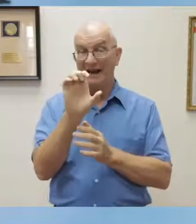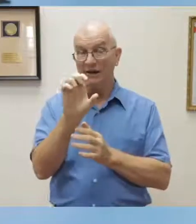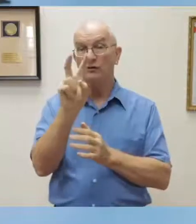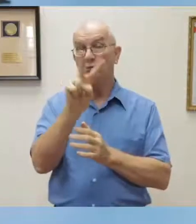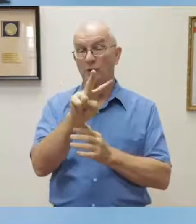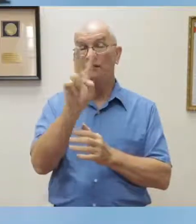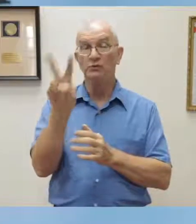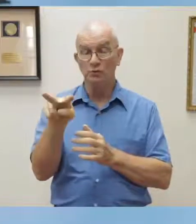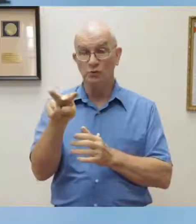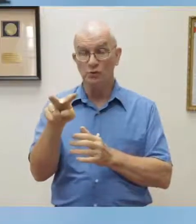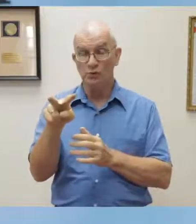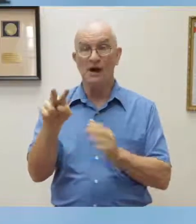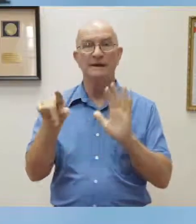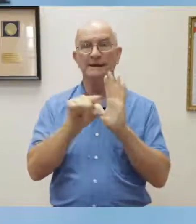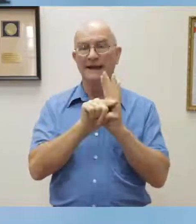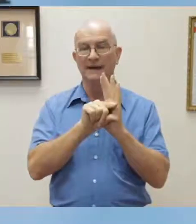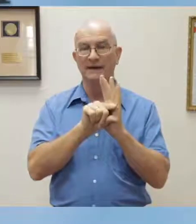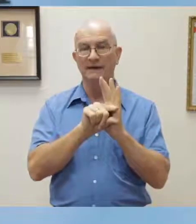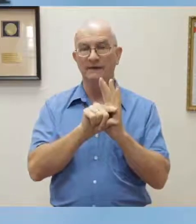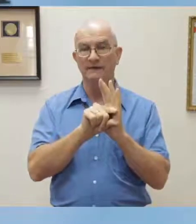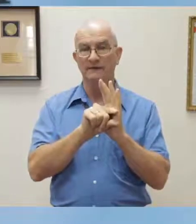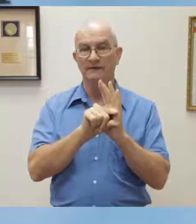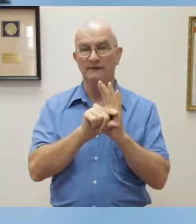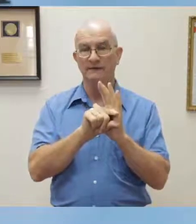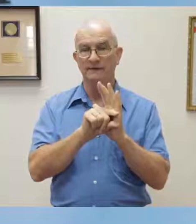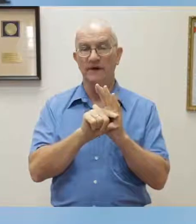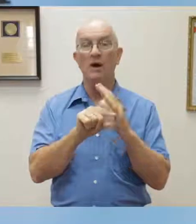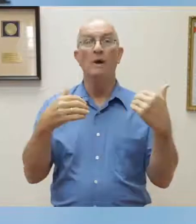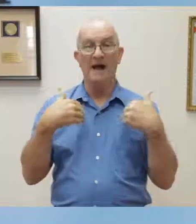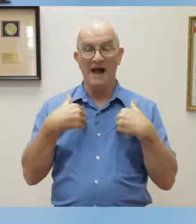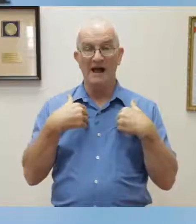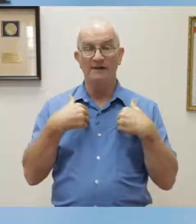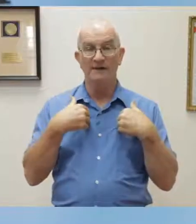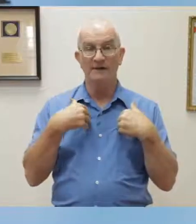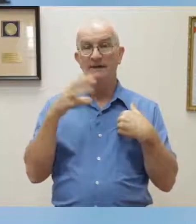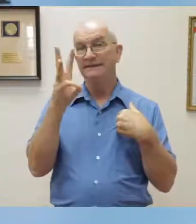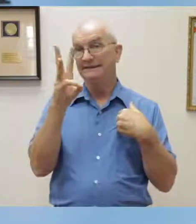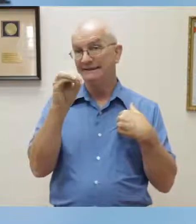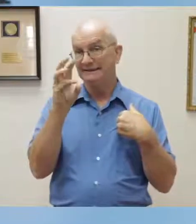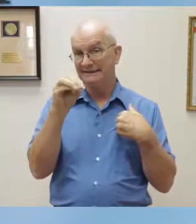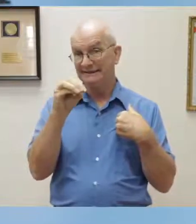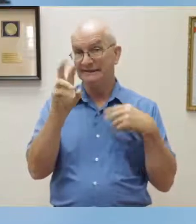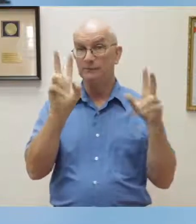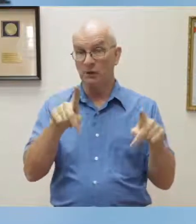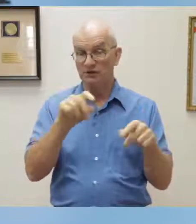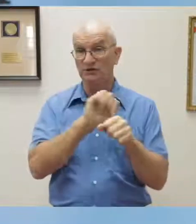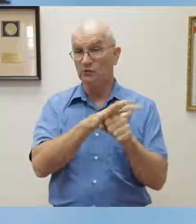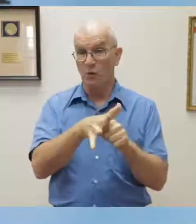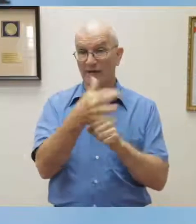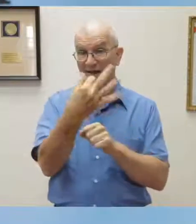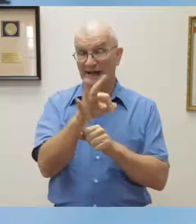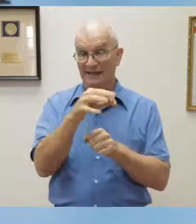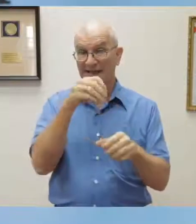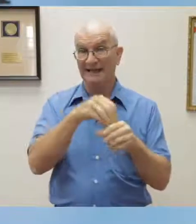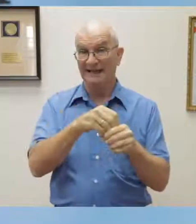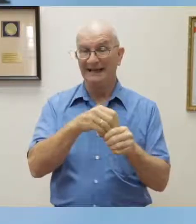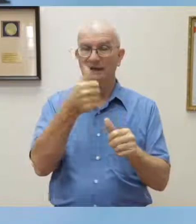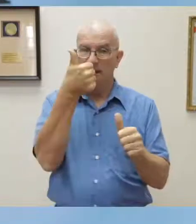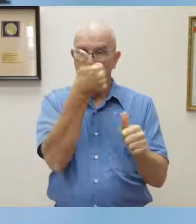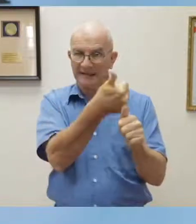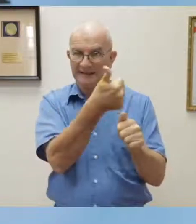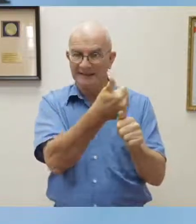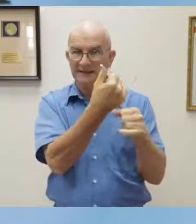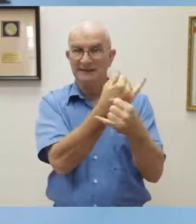1,822 are negative. We have 60 active cases in institutional isolation